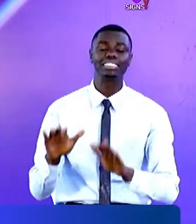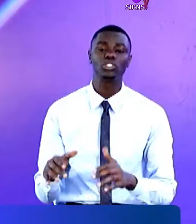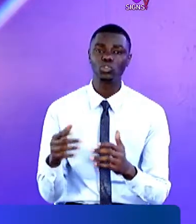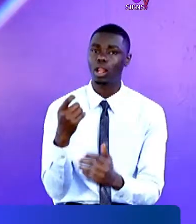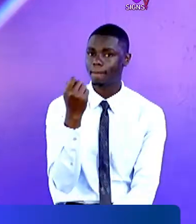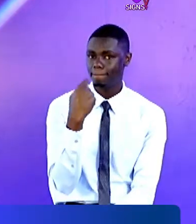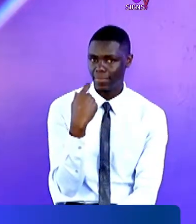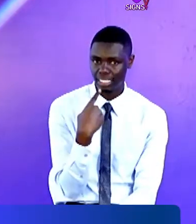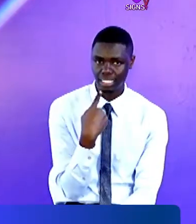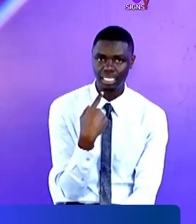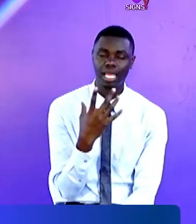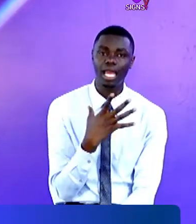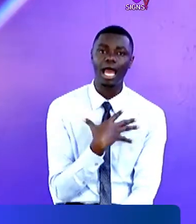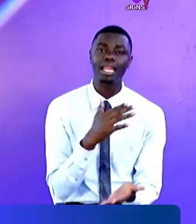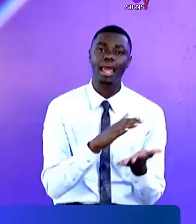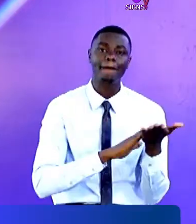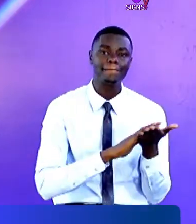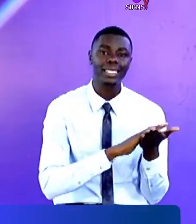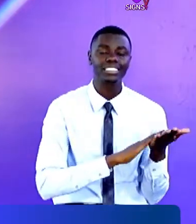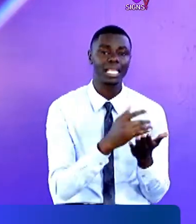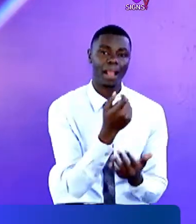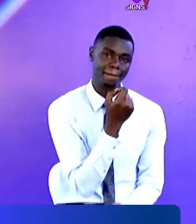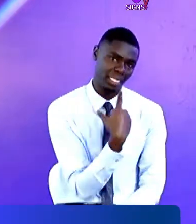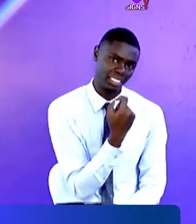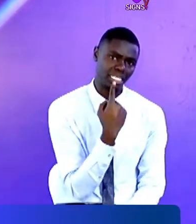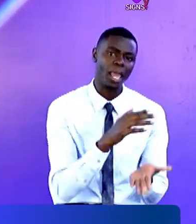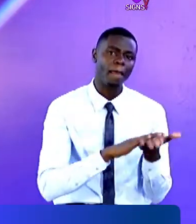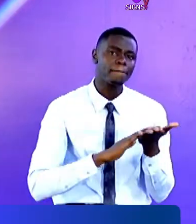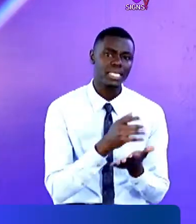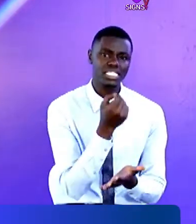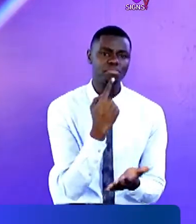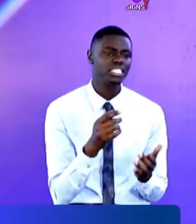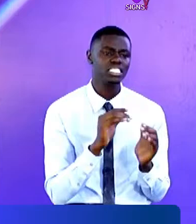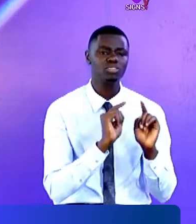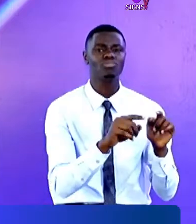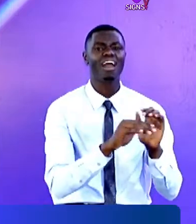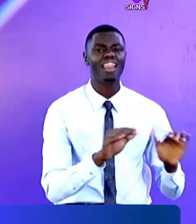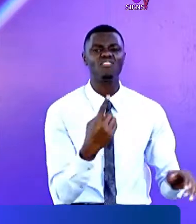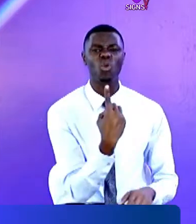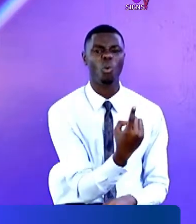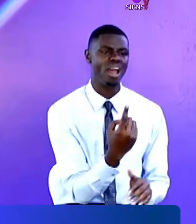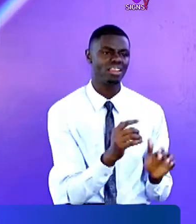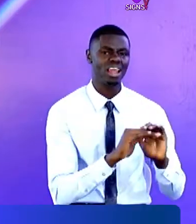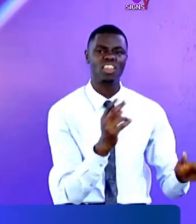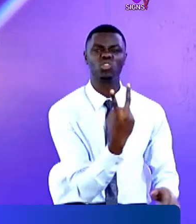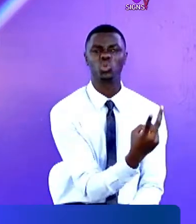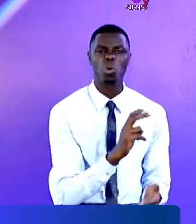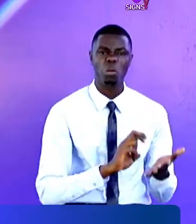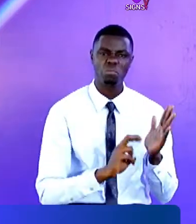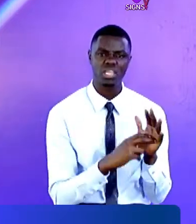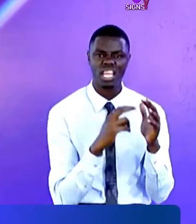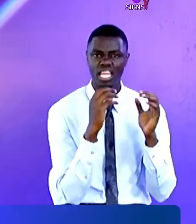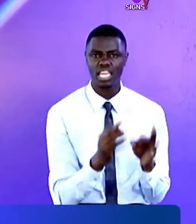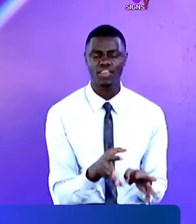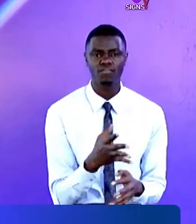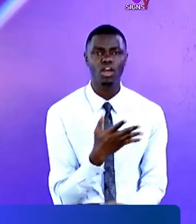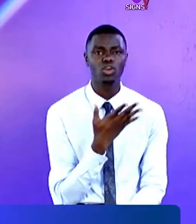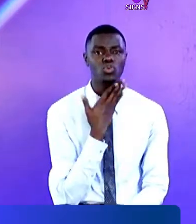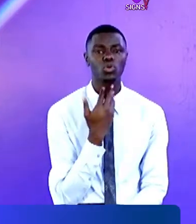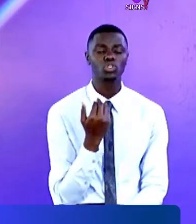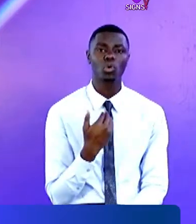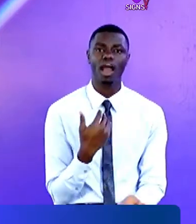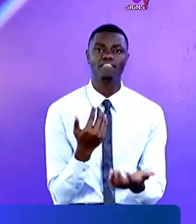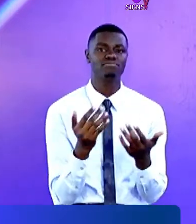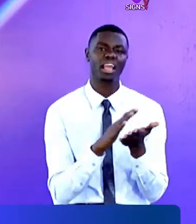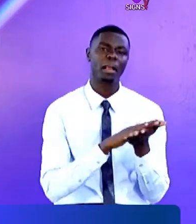that's called basic medicine. Basic medicine goes to level 1, level 2. Basic just means that if you want to have some basic